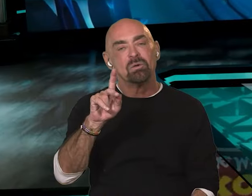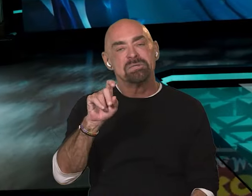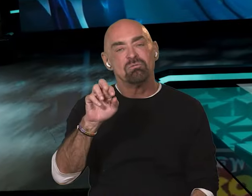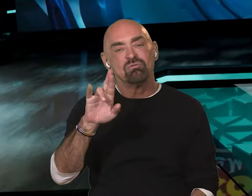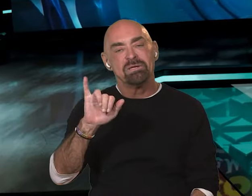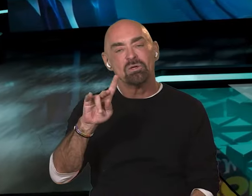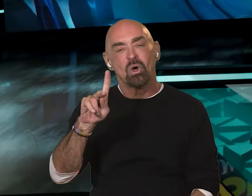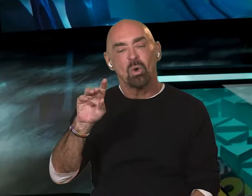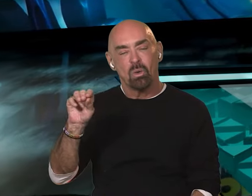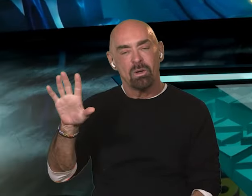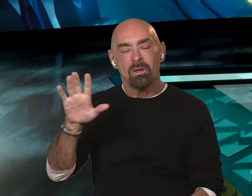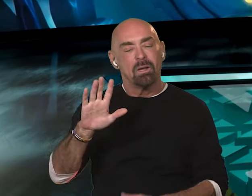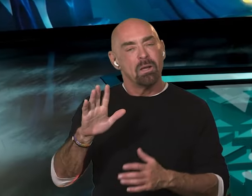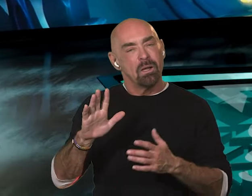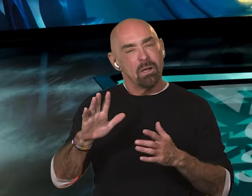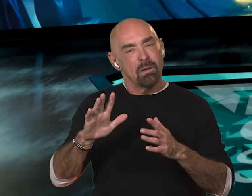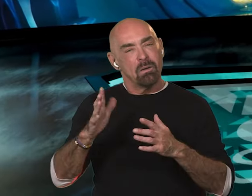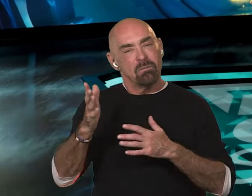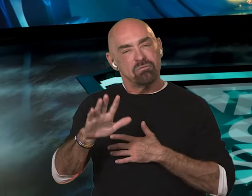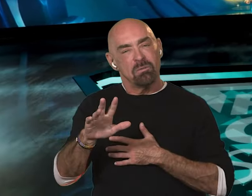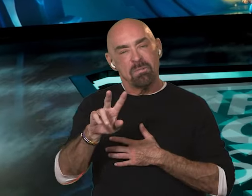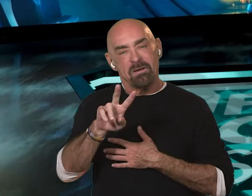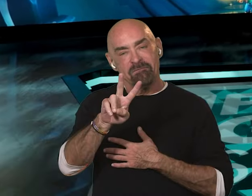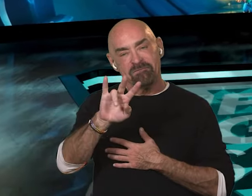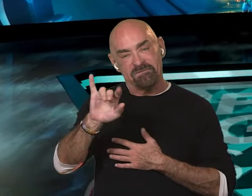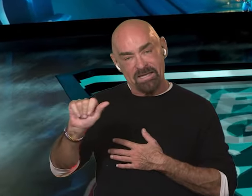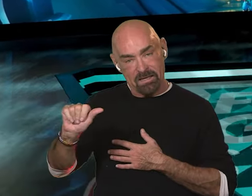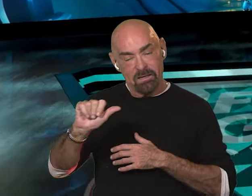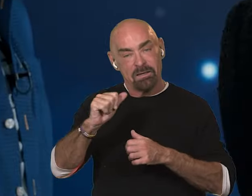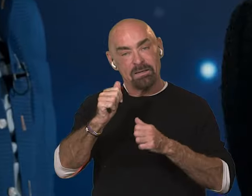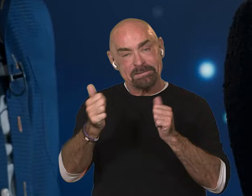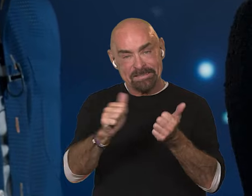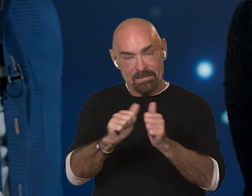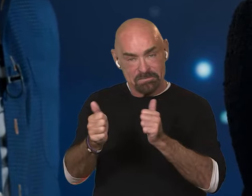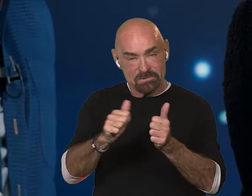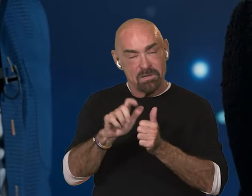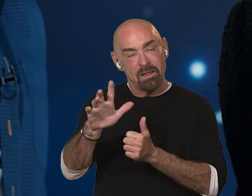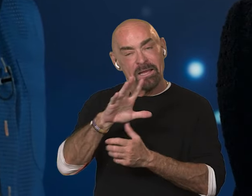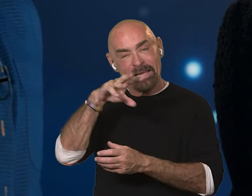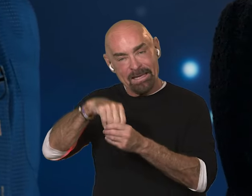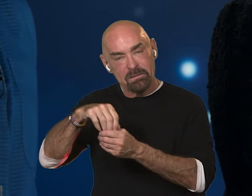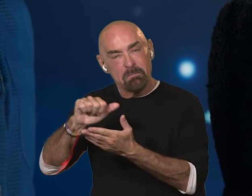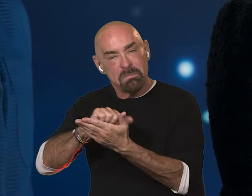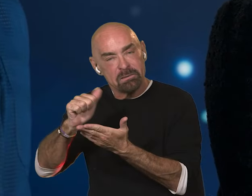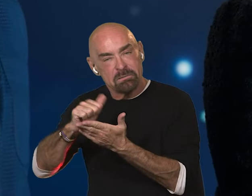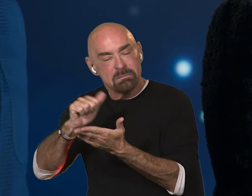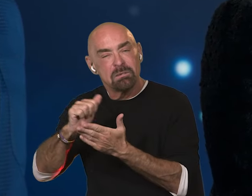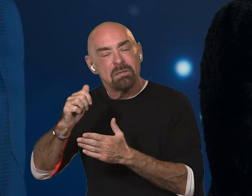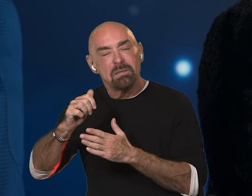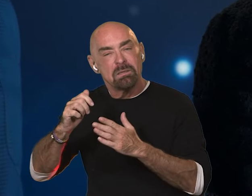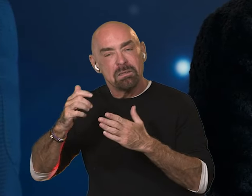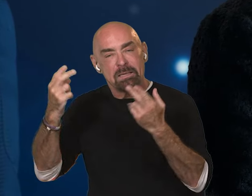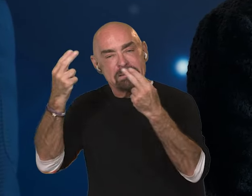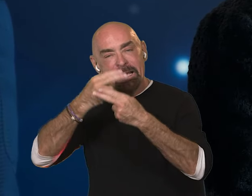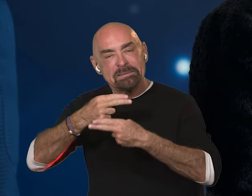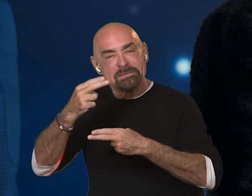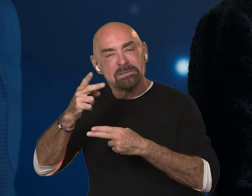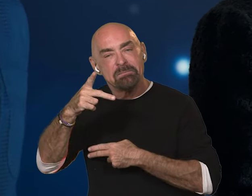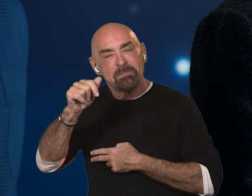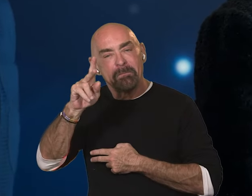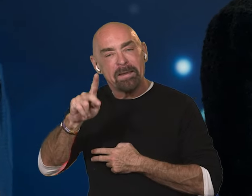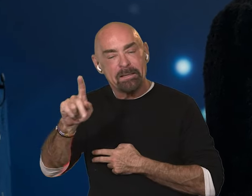Nicodirico is an all-new mascot platformer from developer Via Games as part of the new publishing label Knight's Peak, which was announced